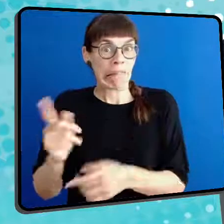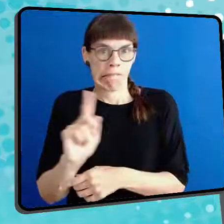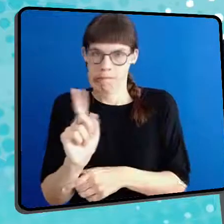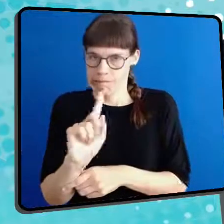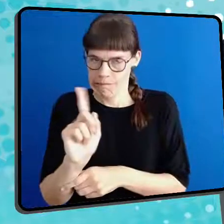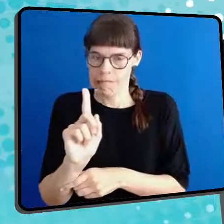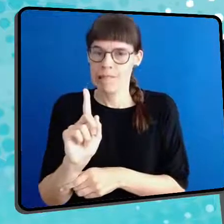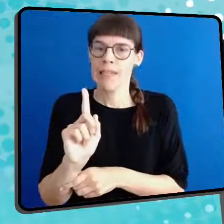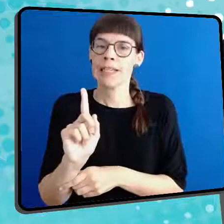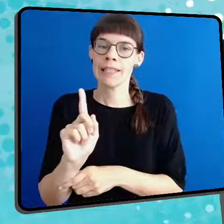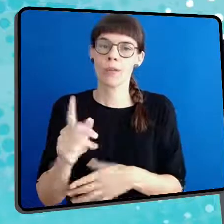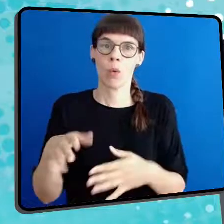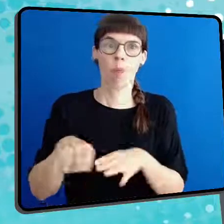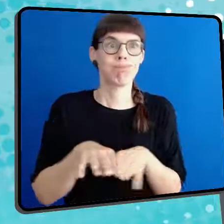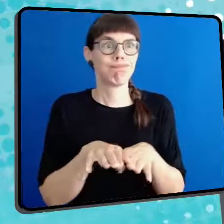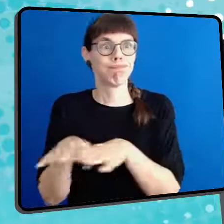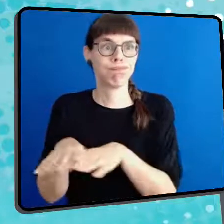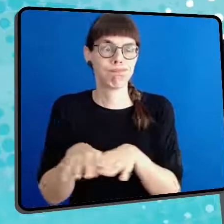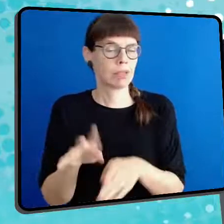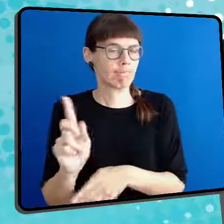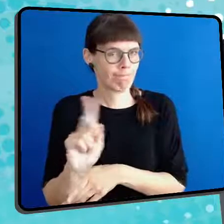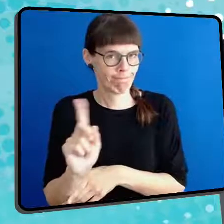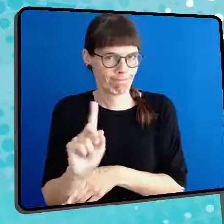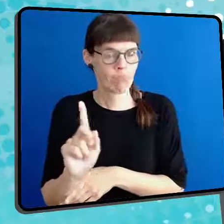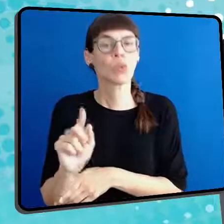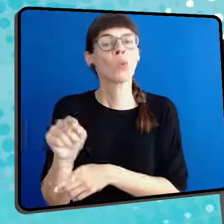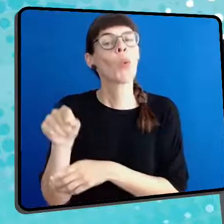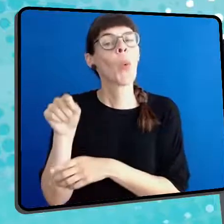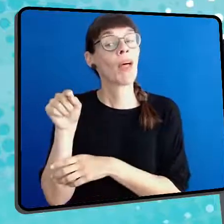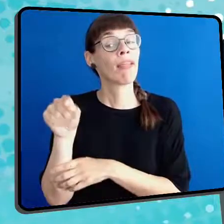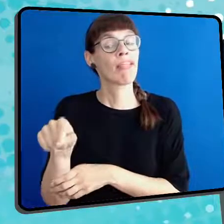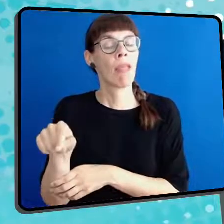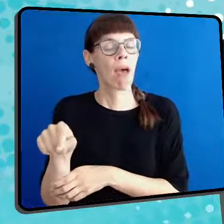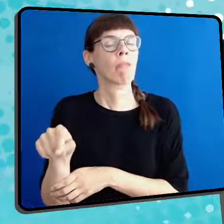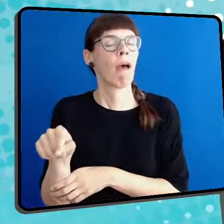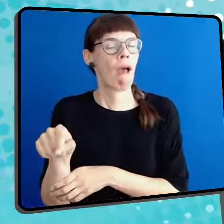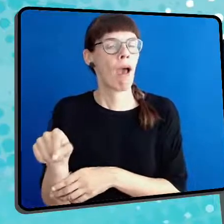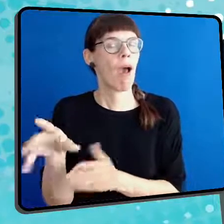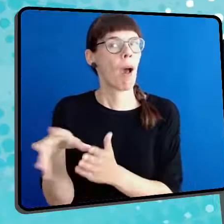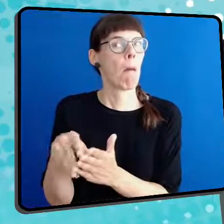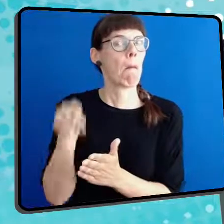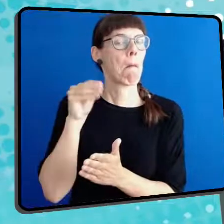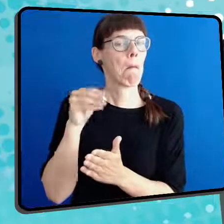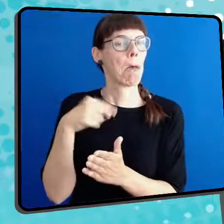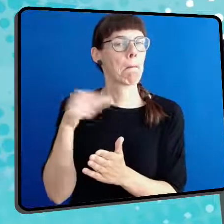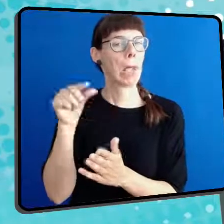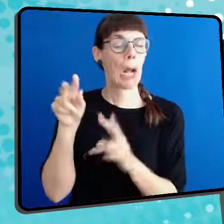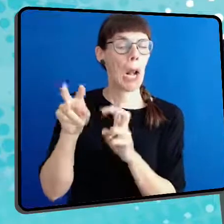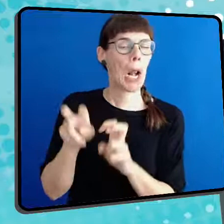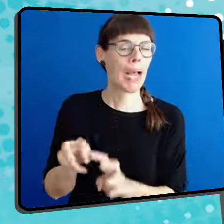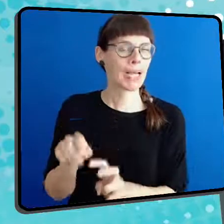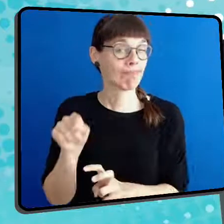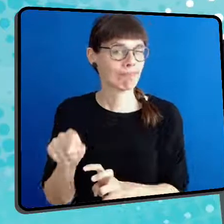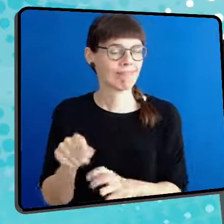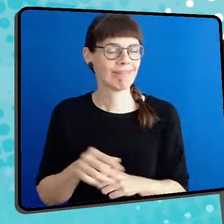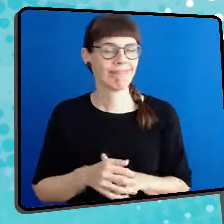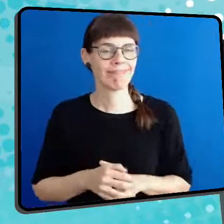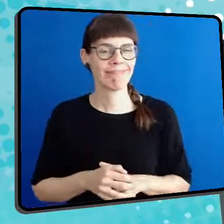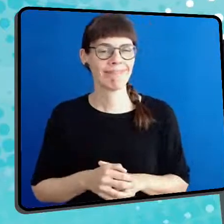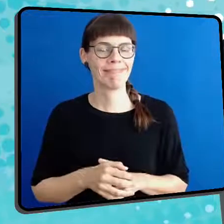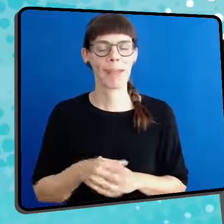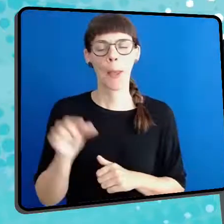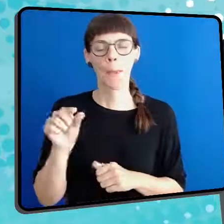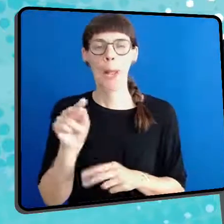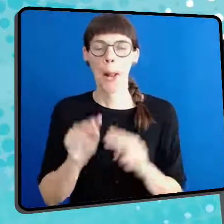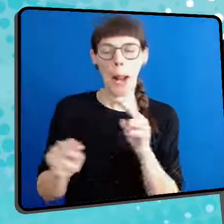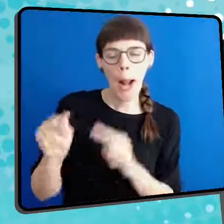and standardized. So that I think I'm going to use that a lot. I was just doing some research around it. So we're playing around with it in my